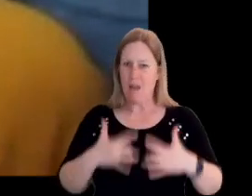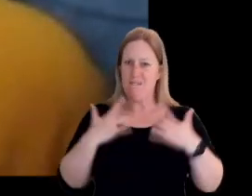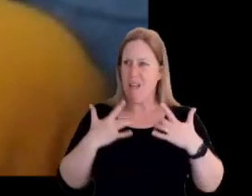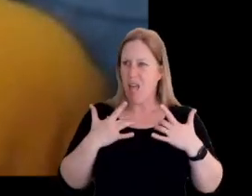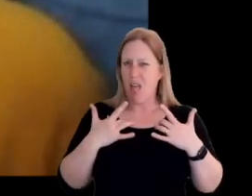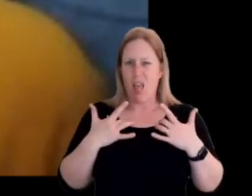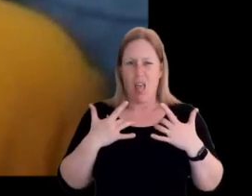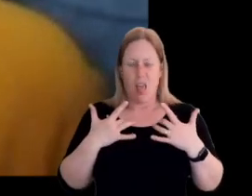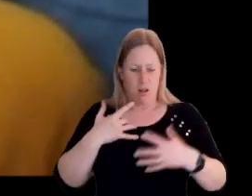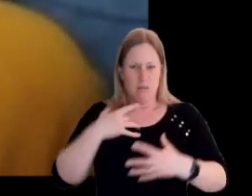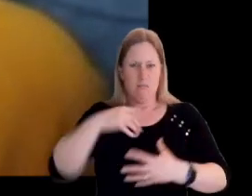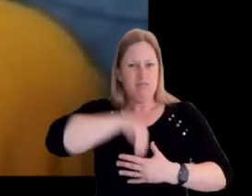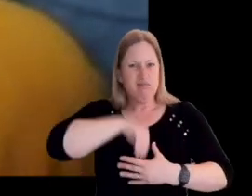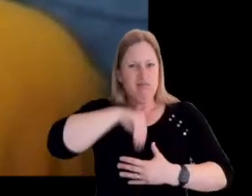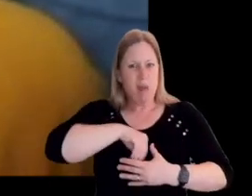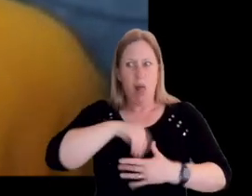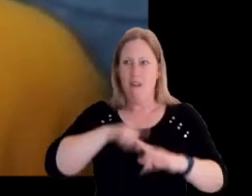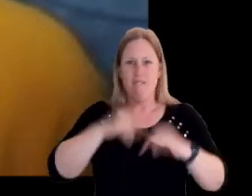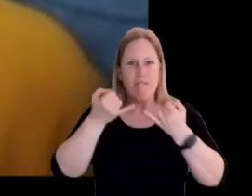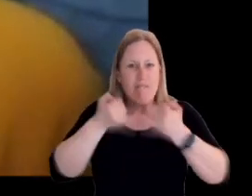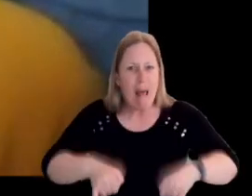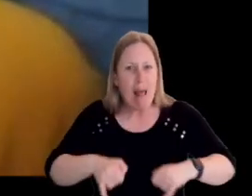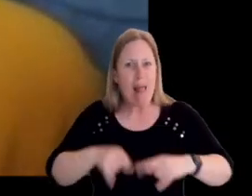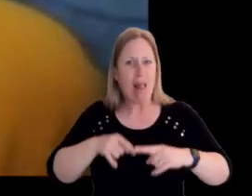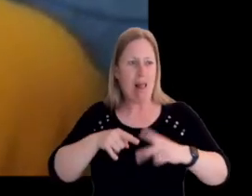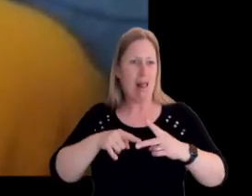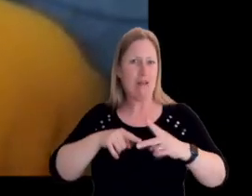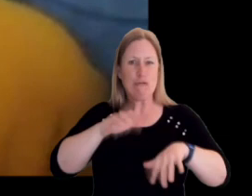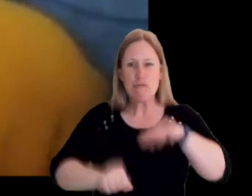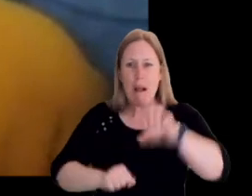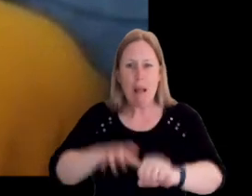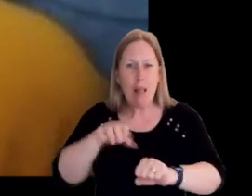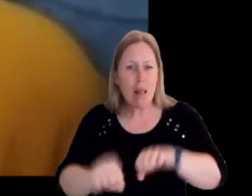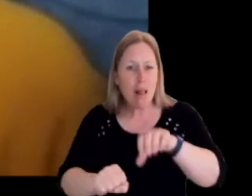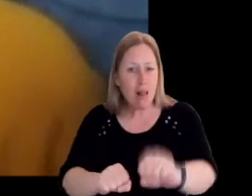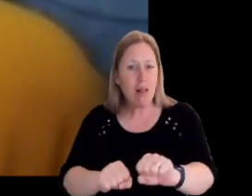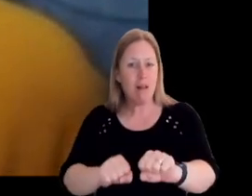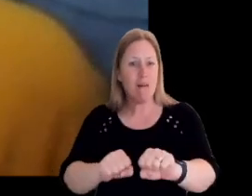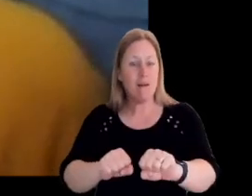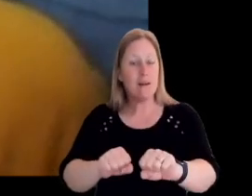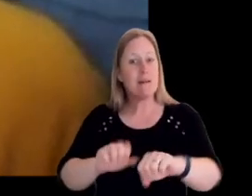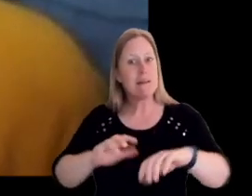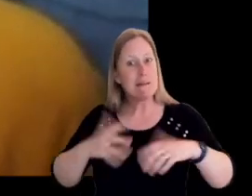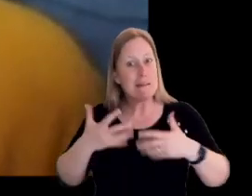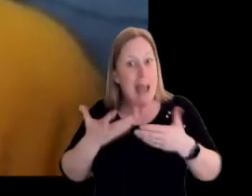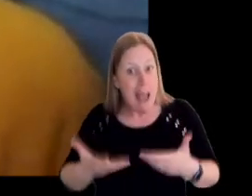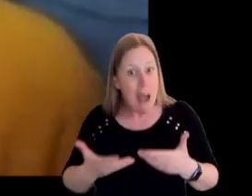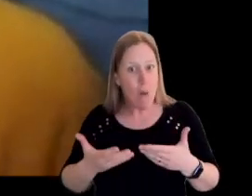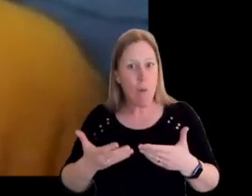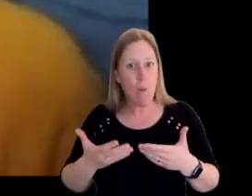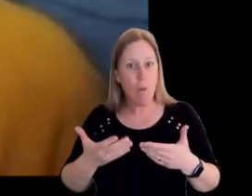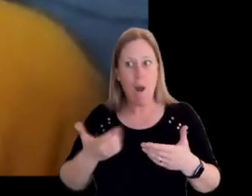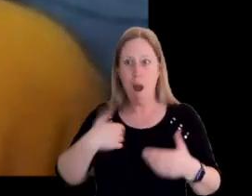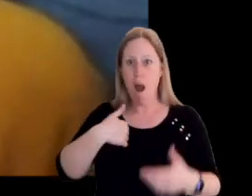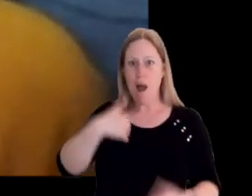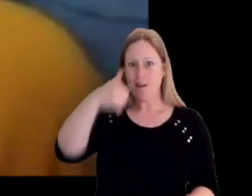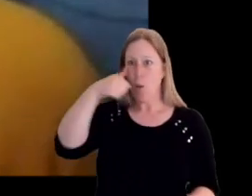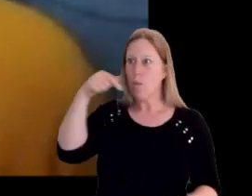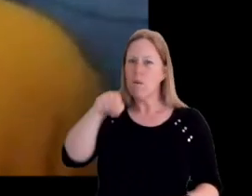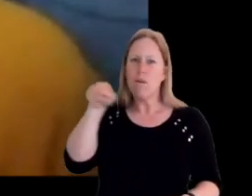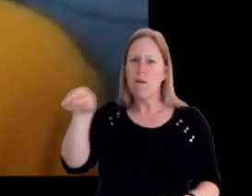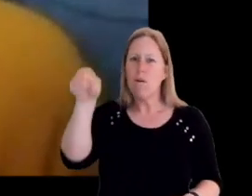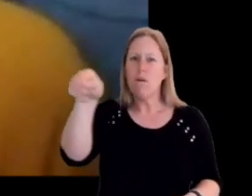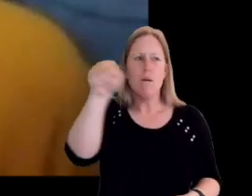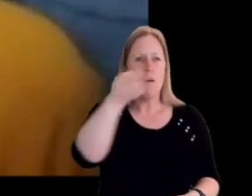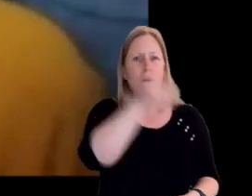feeling a failure, and struggling. And I now know that an awful lot of other